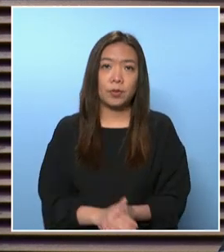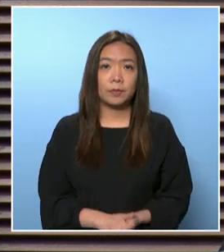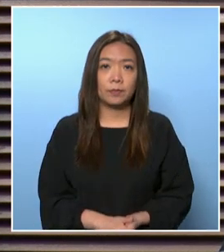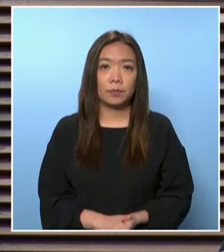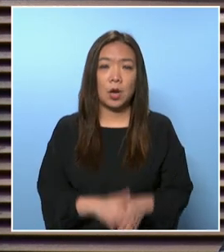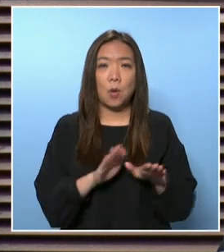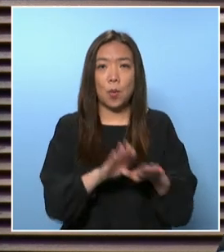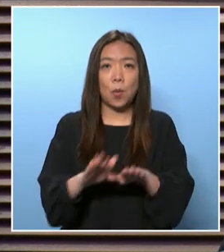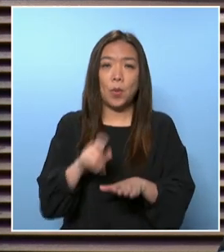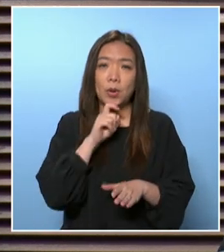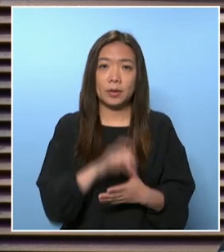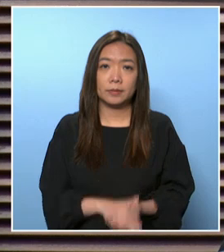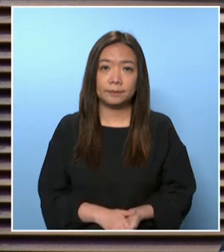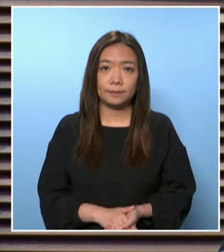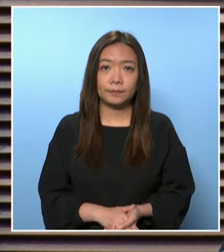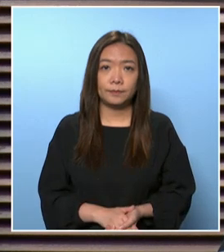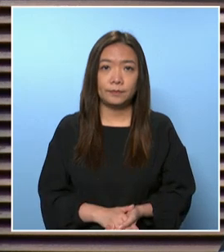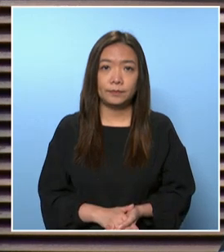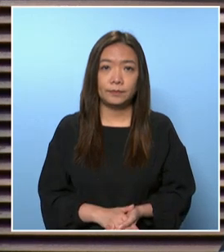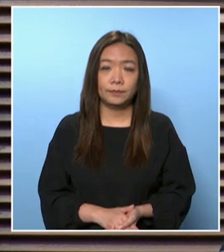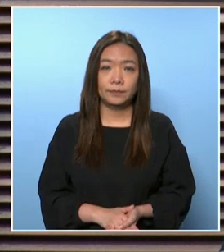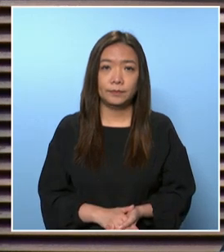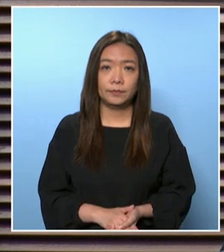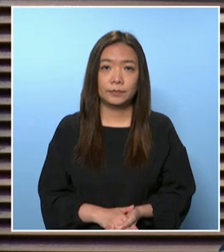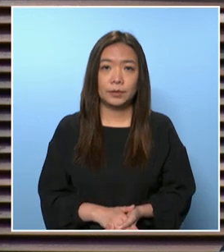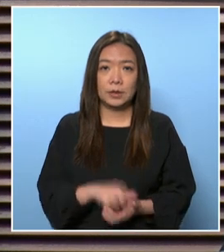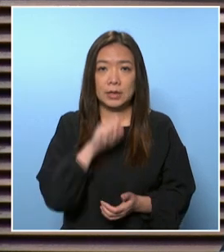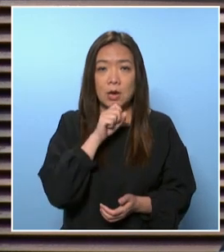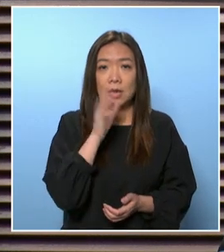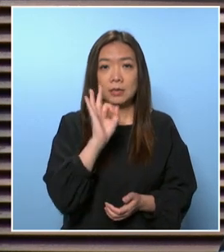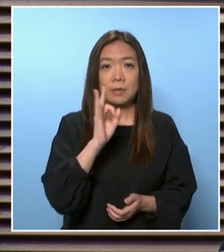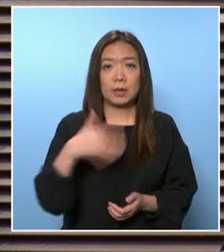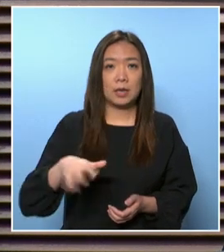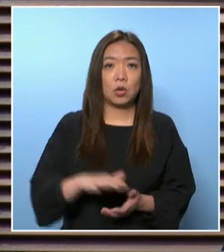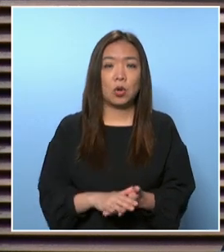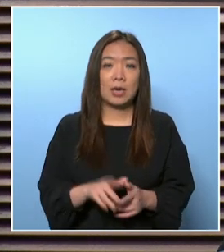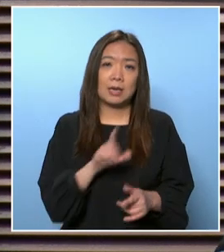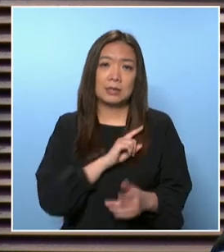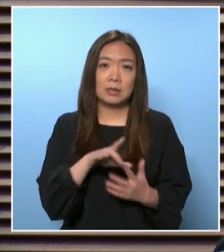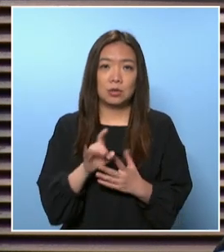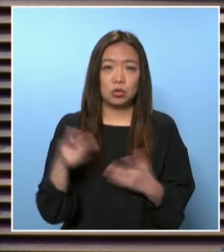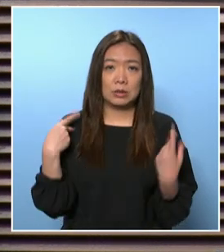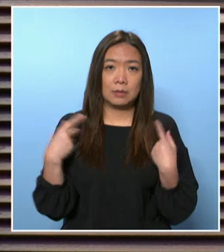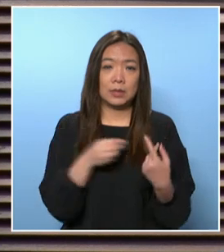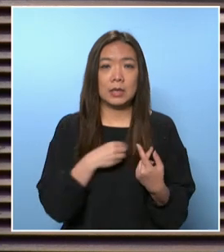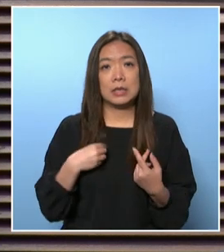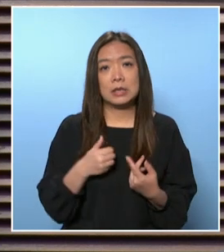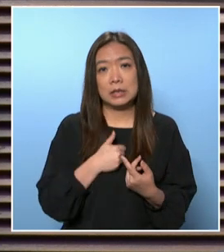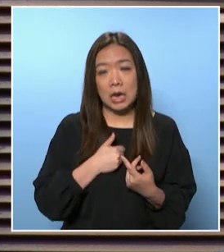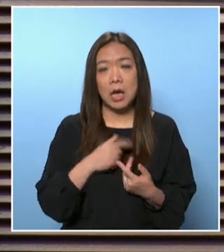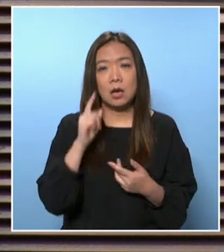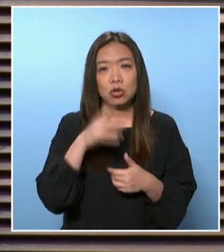HA to render the service in various departments. And there are 300 locum doctors in this